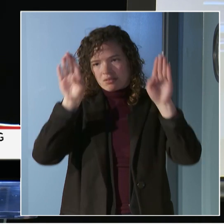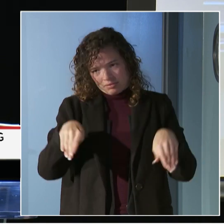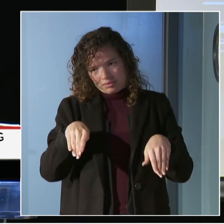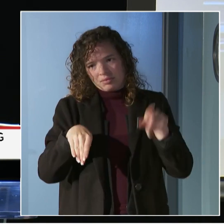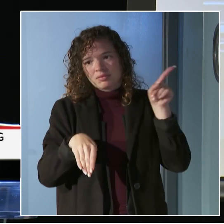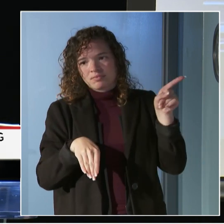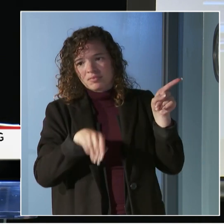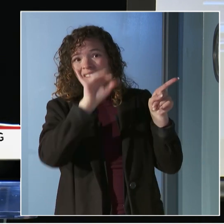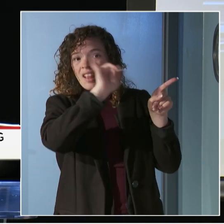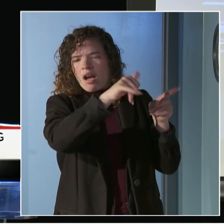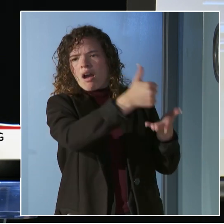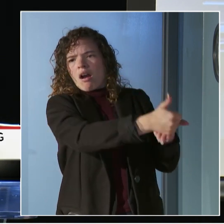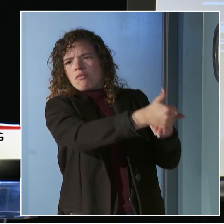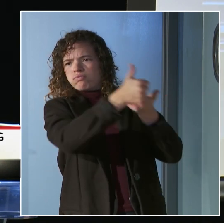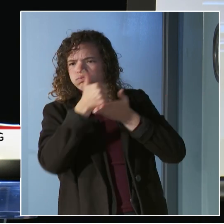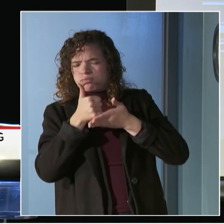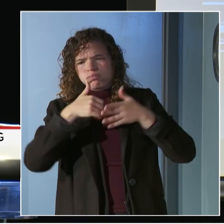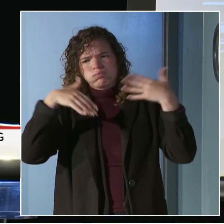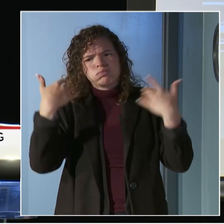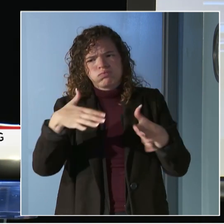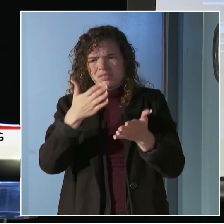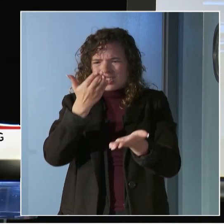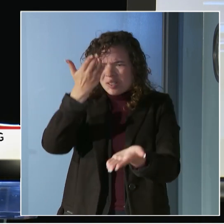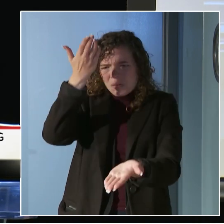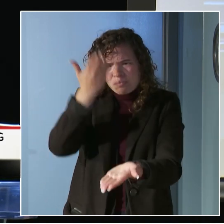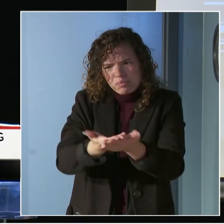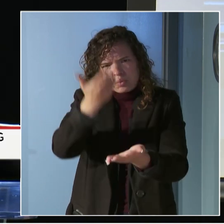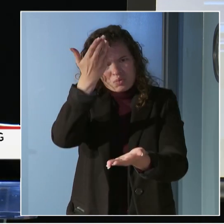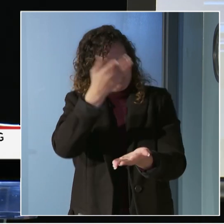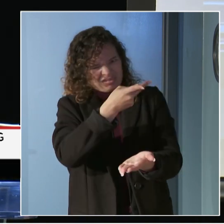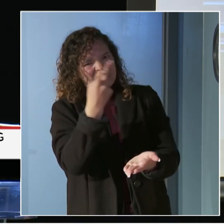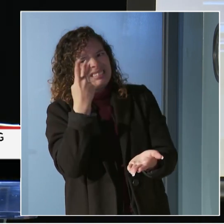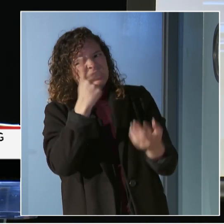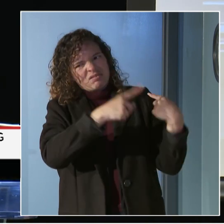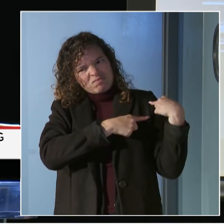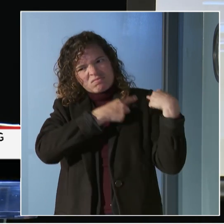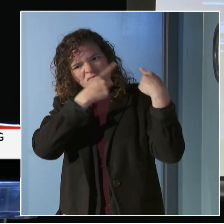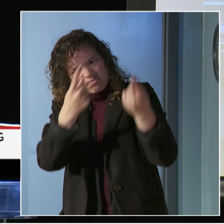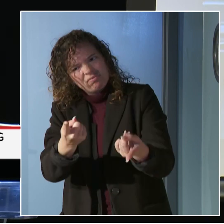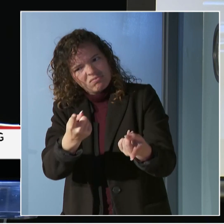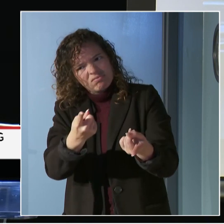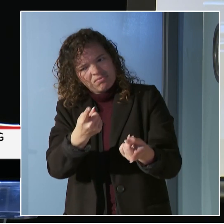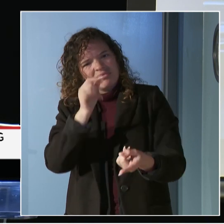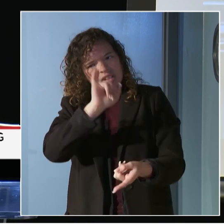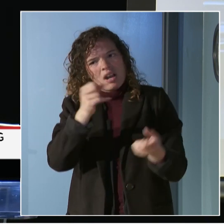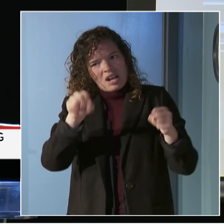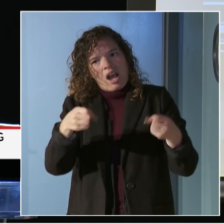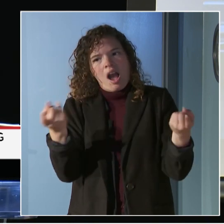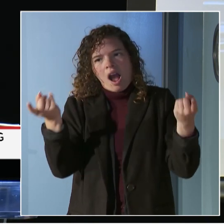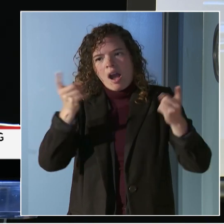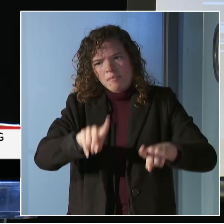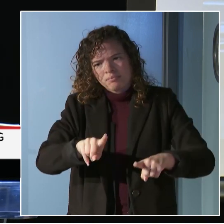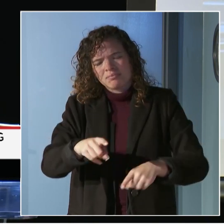long demonstrated through its work how we can get affordable housing right. So thank you, Jim, and your whole